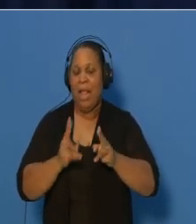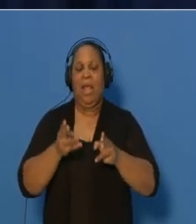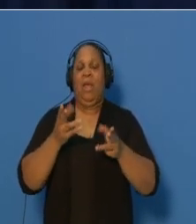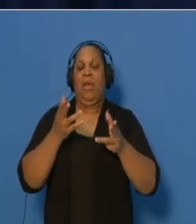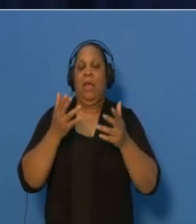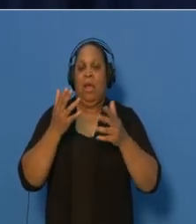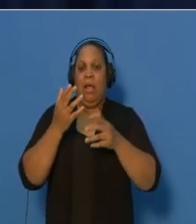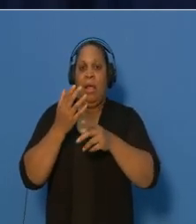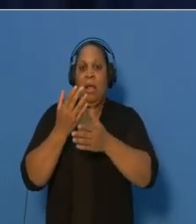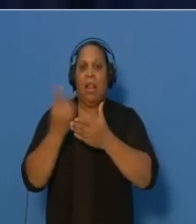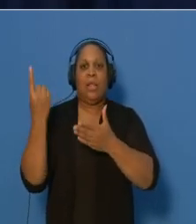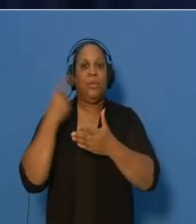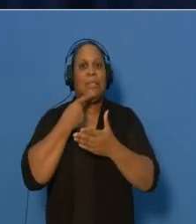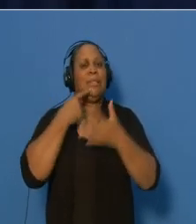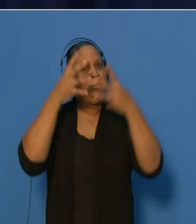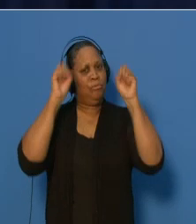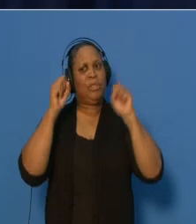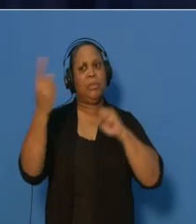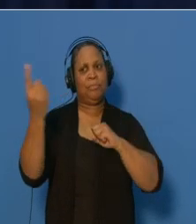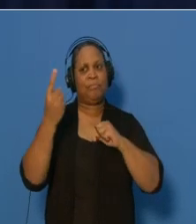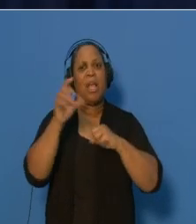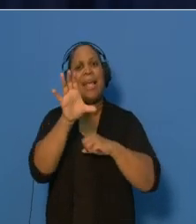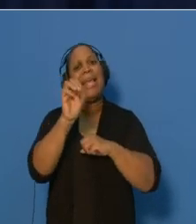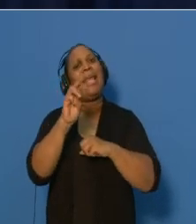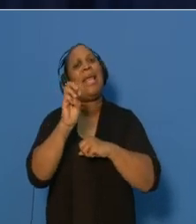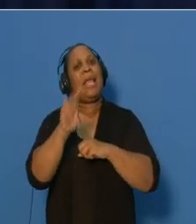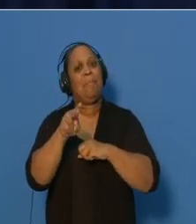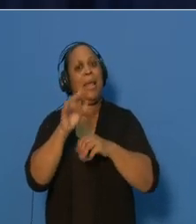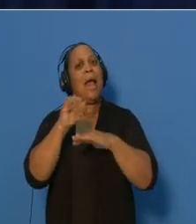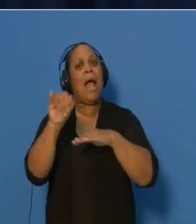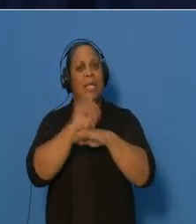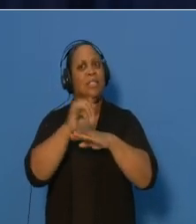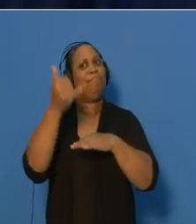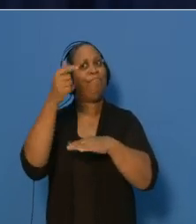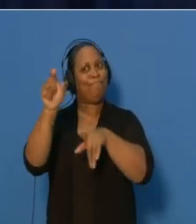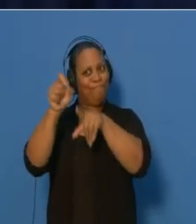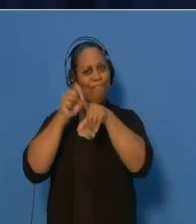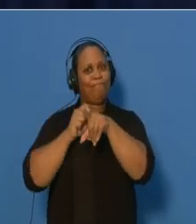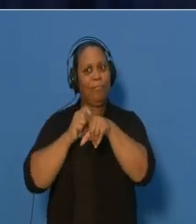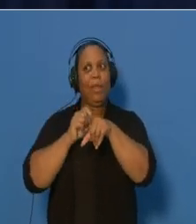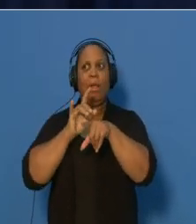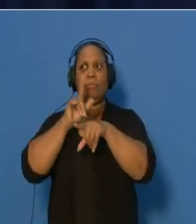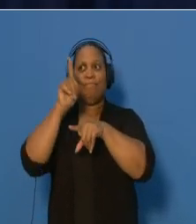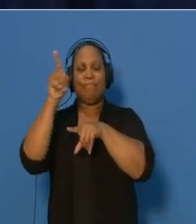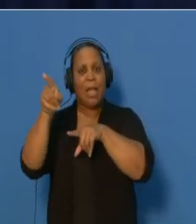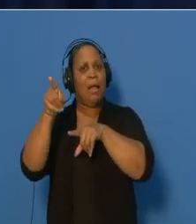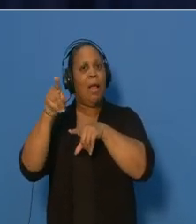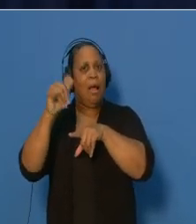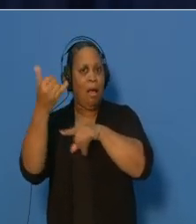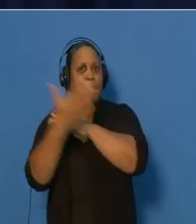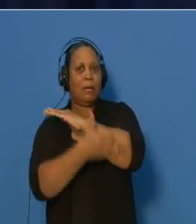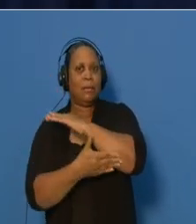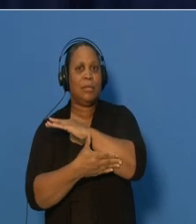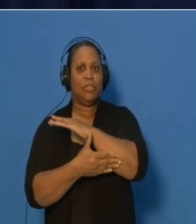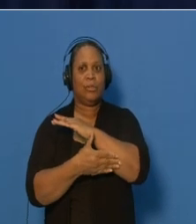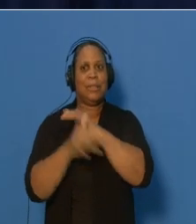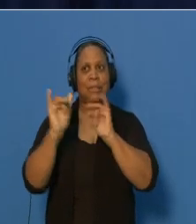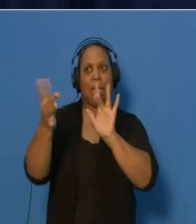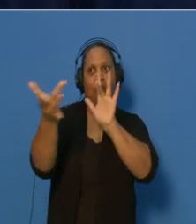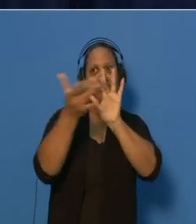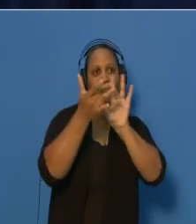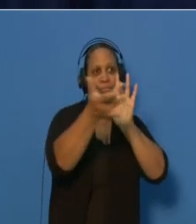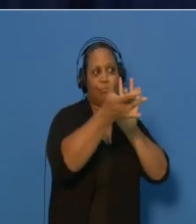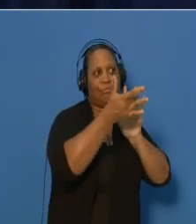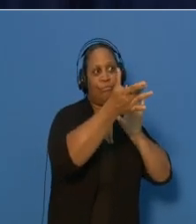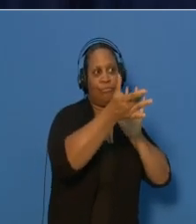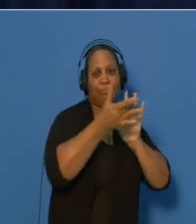of the Cayman Islands did give me a call, spoke about the fact, because as I said, us overseas territories leaders are in regular points in contact, and the